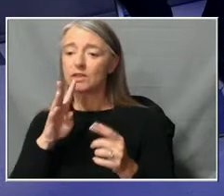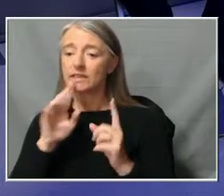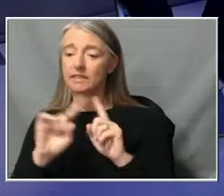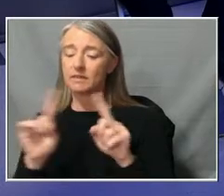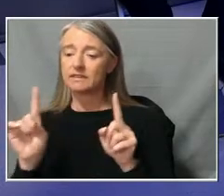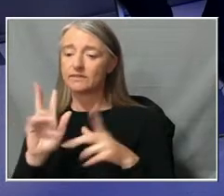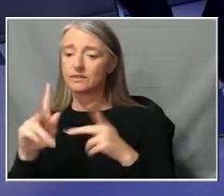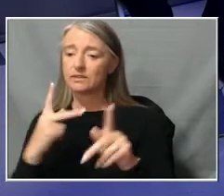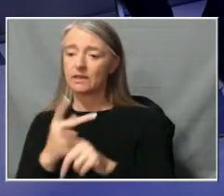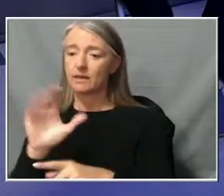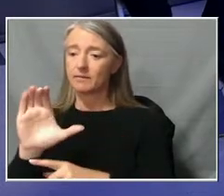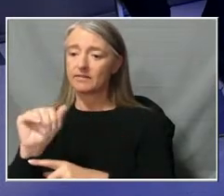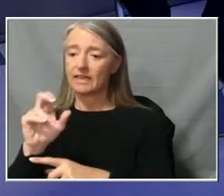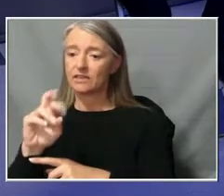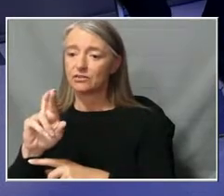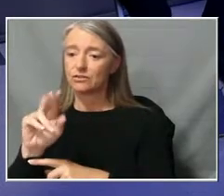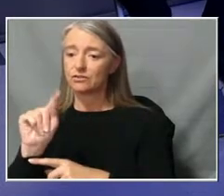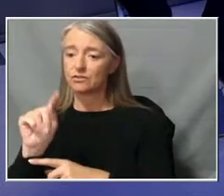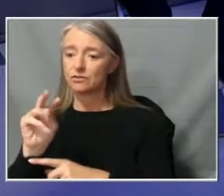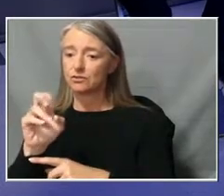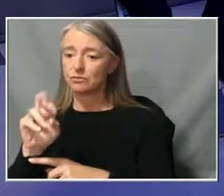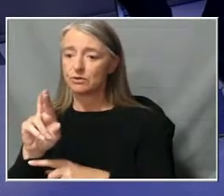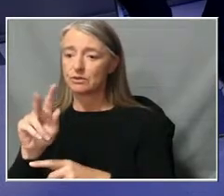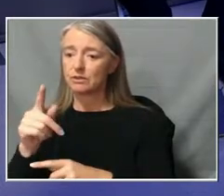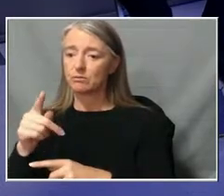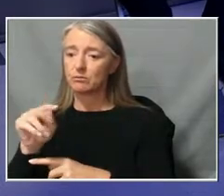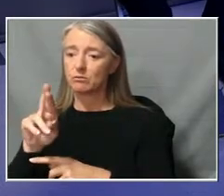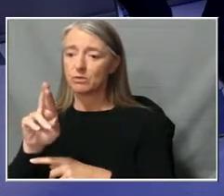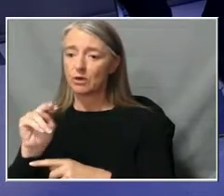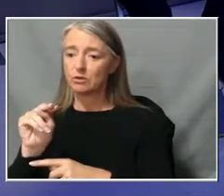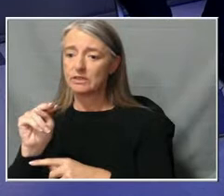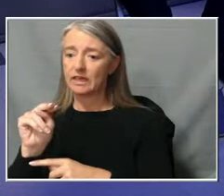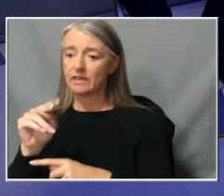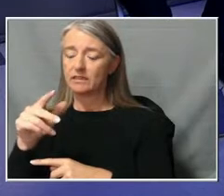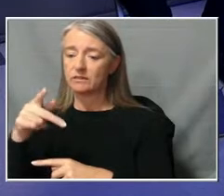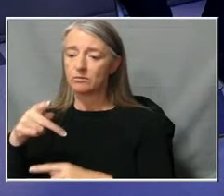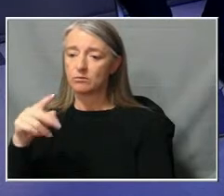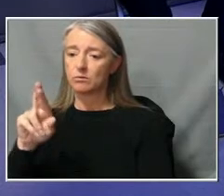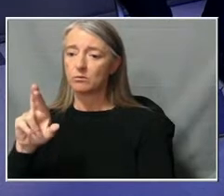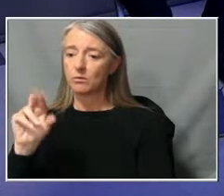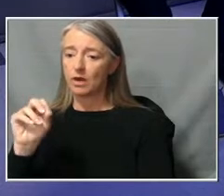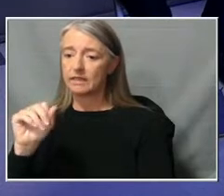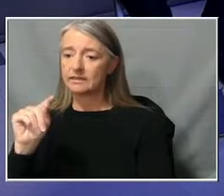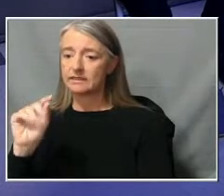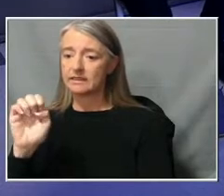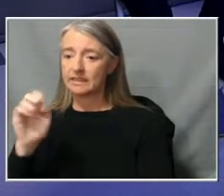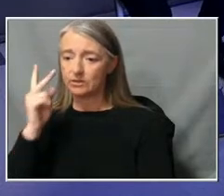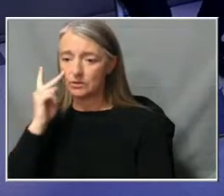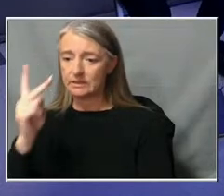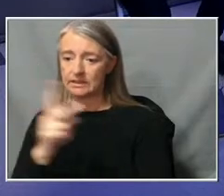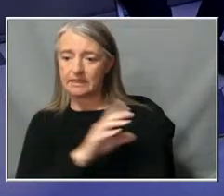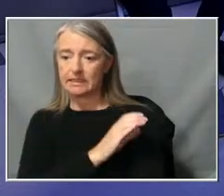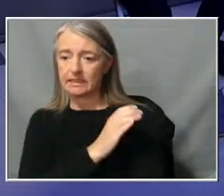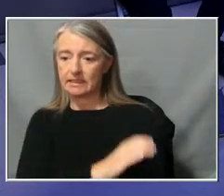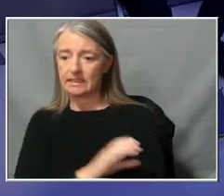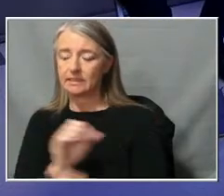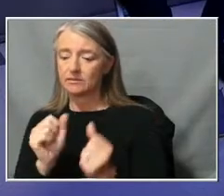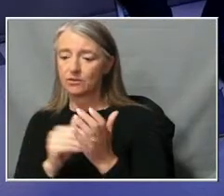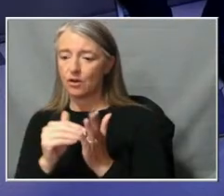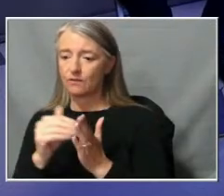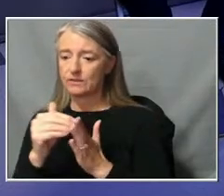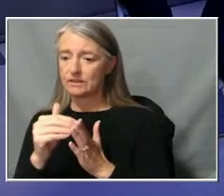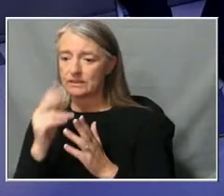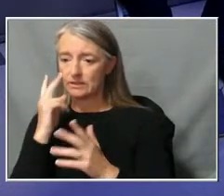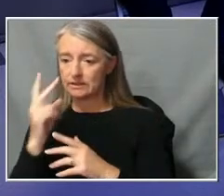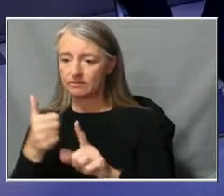types of cancers and tumors that proton treats, and prostate patients. That's who you see in clinic quite often. Tell us a little bit